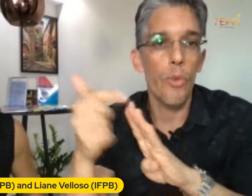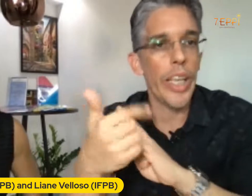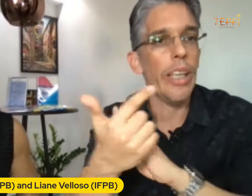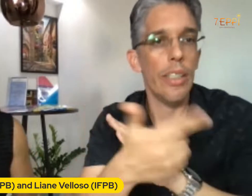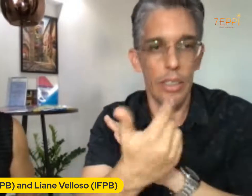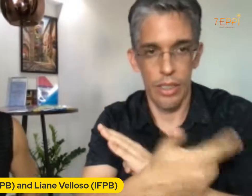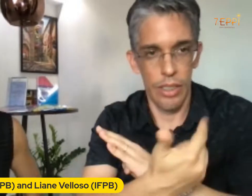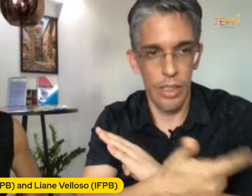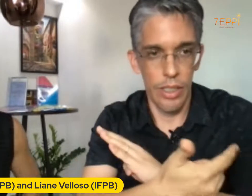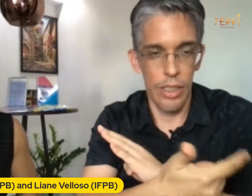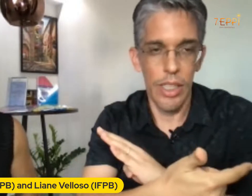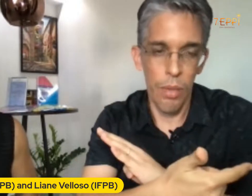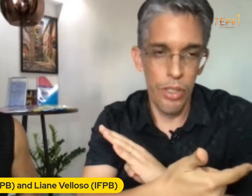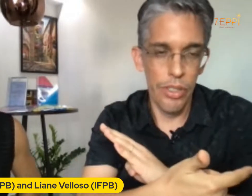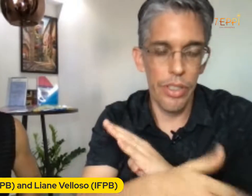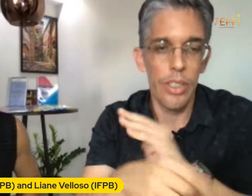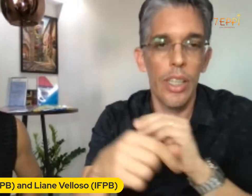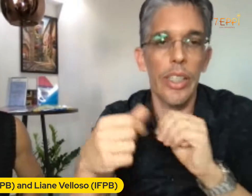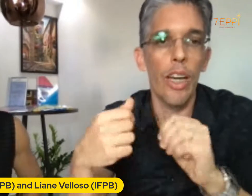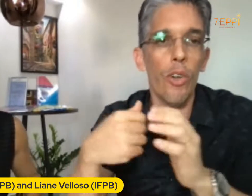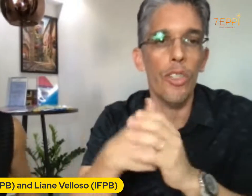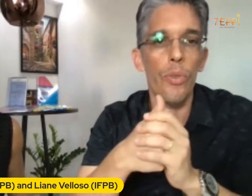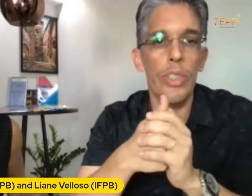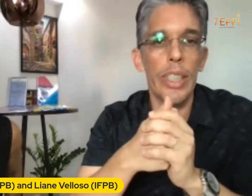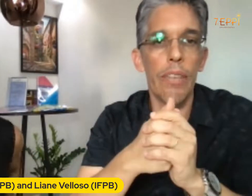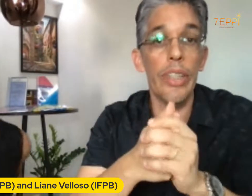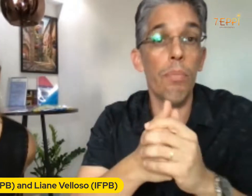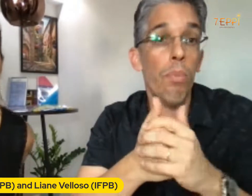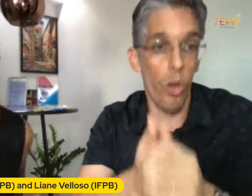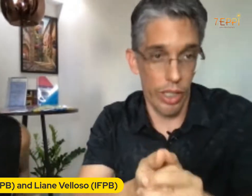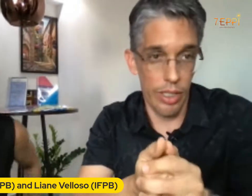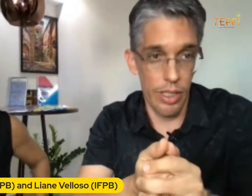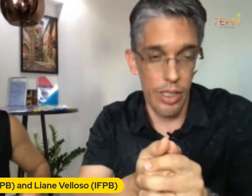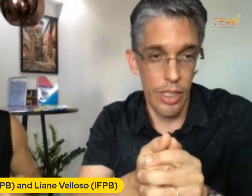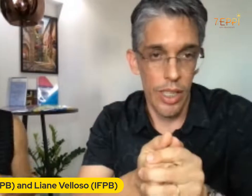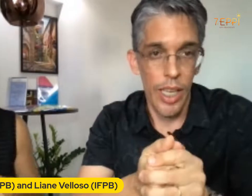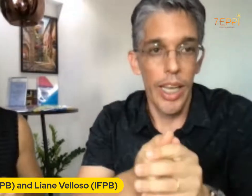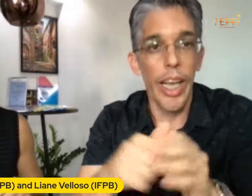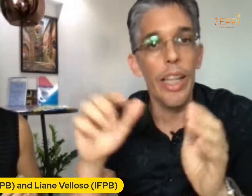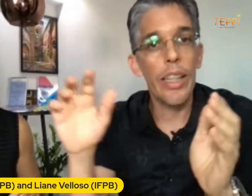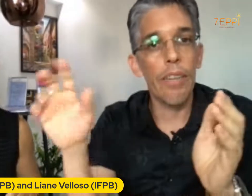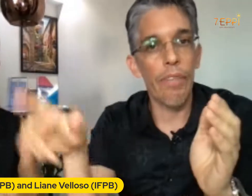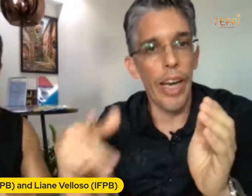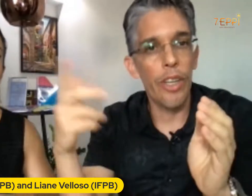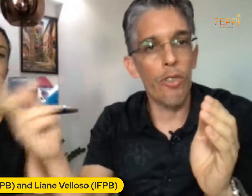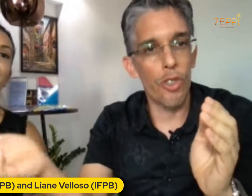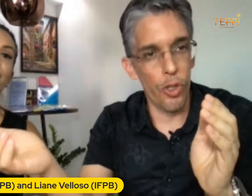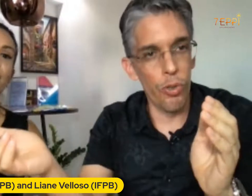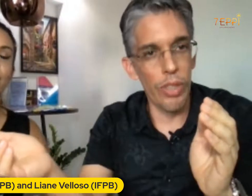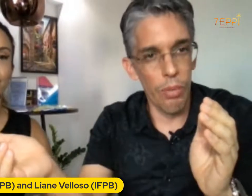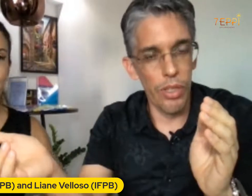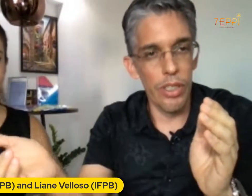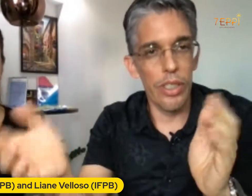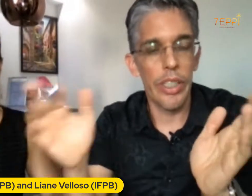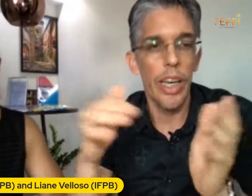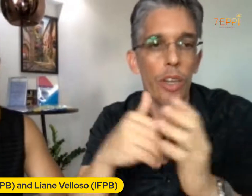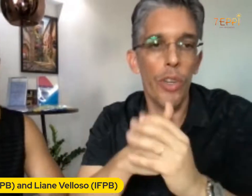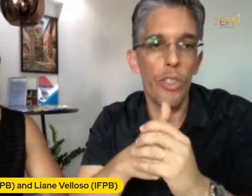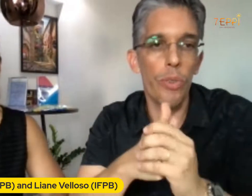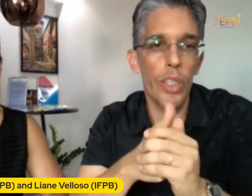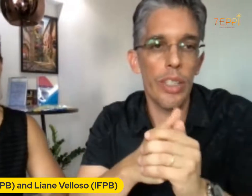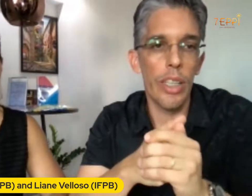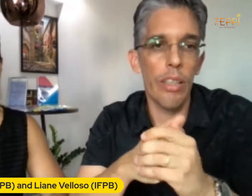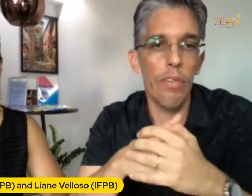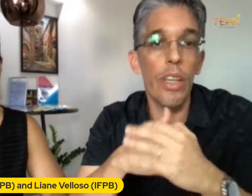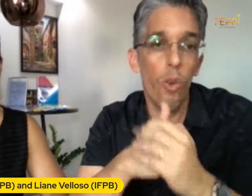next 3 numbers, they are going to receive the books. And the final 2 numbers, they are